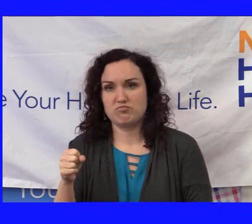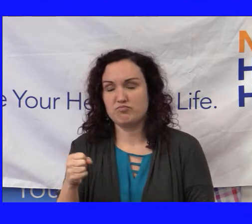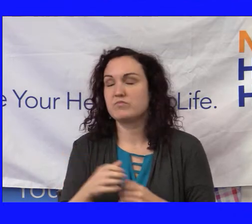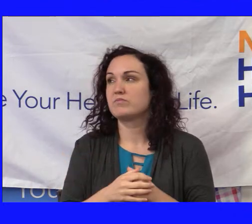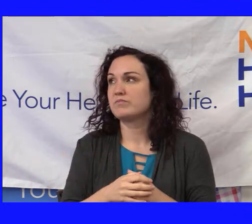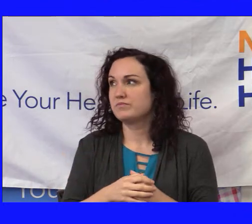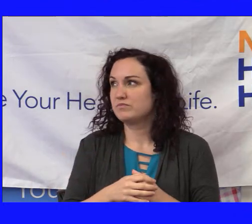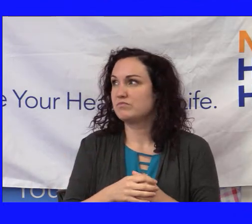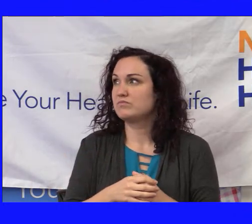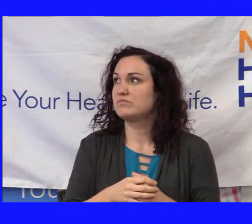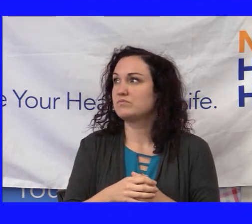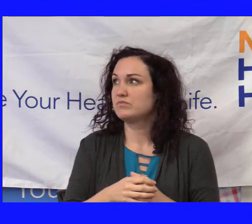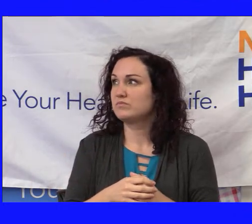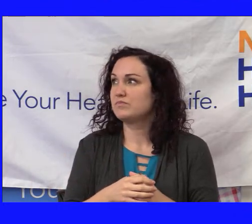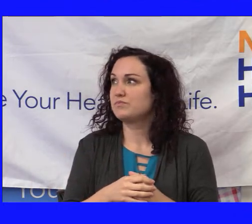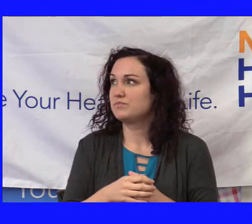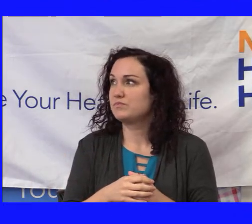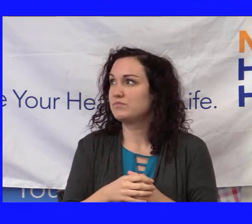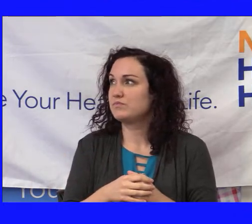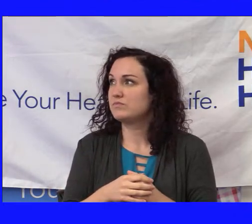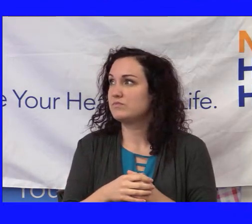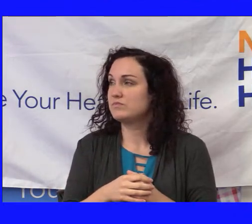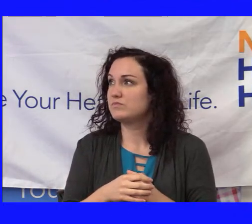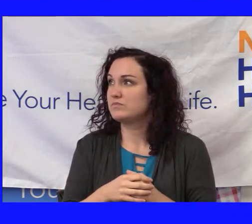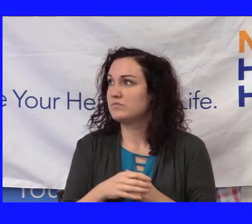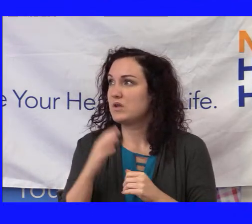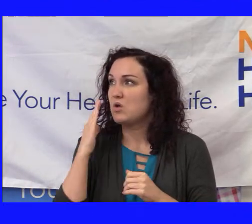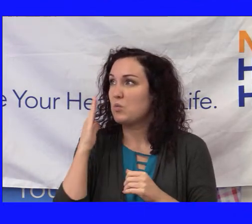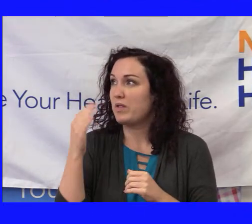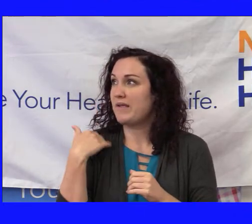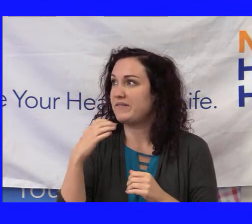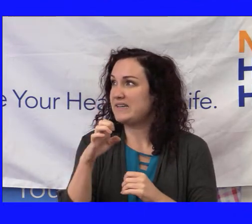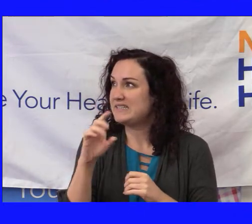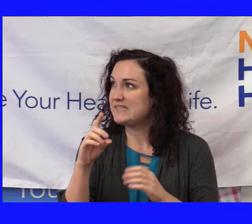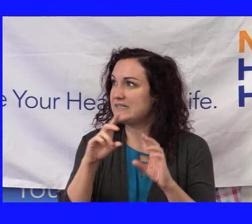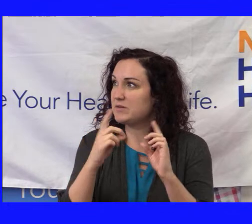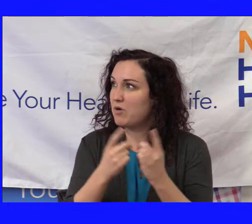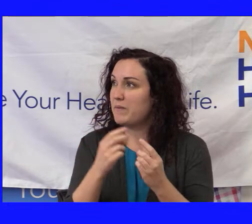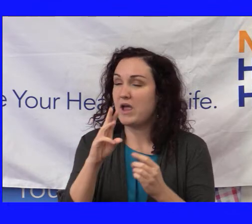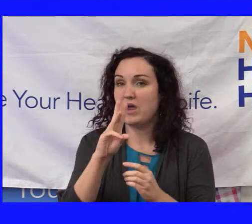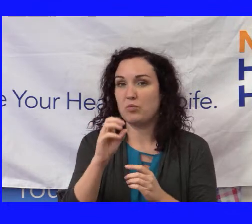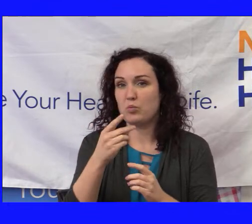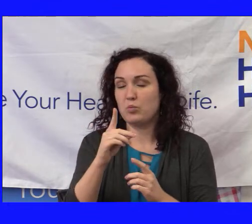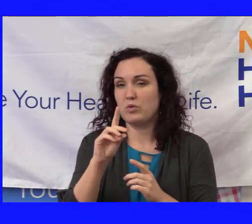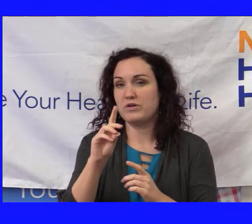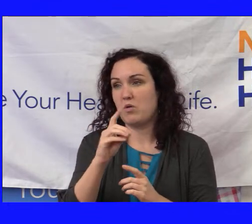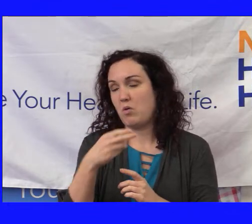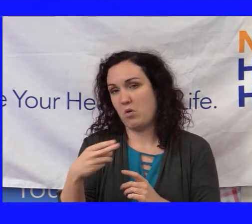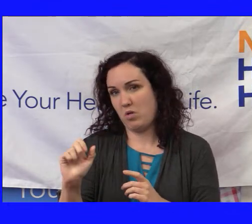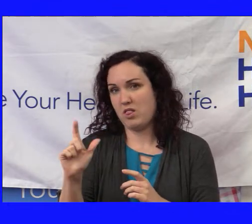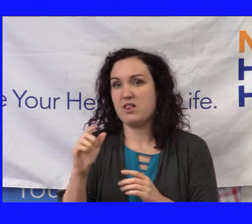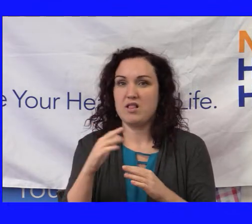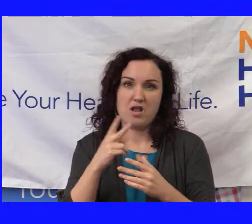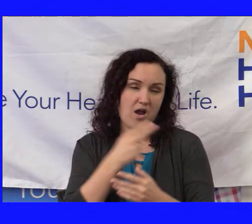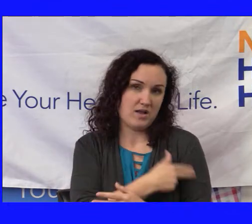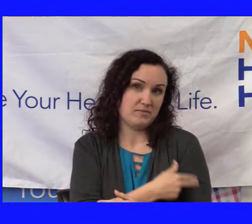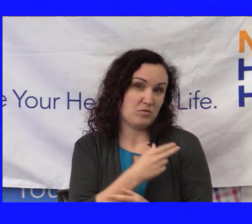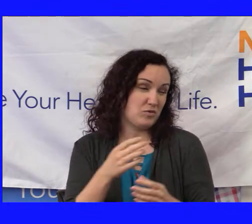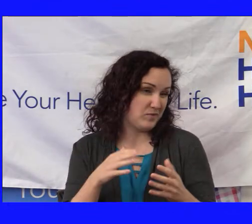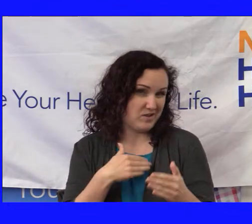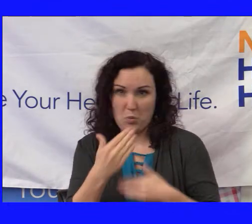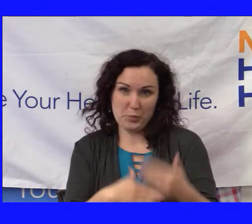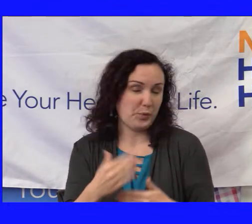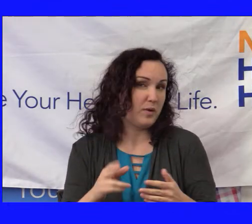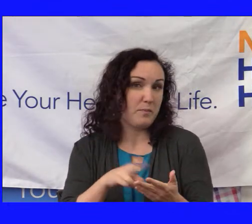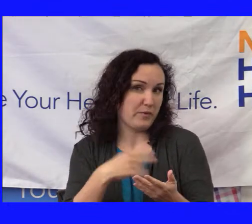are going to be ribbon cutting and ED department at Woodhull Hospital, which was a fast-track project, and we're